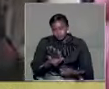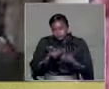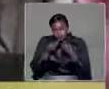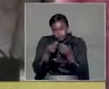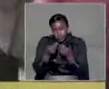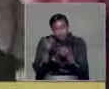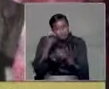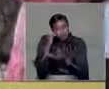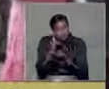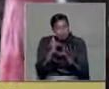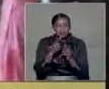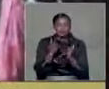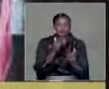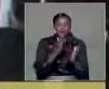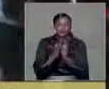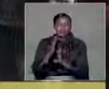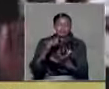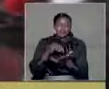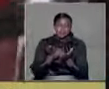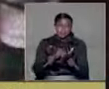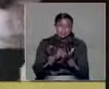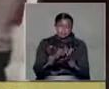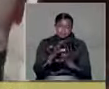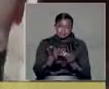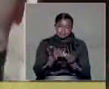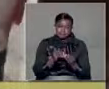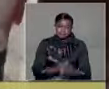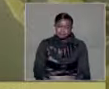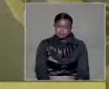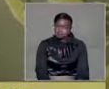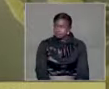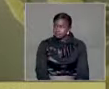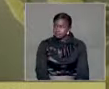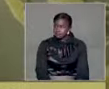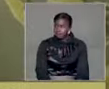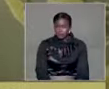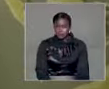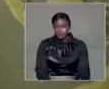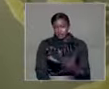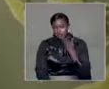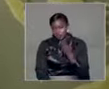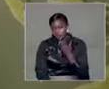reorganized. Sudat Kai reporting. Thanks, Sudat, for that report.